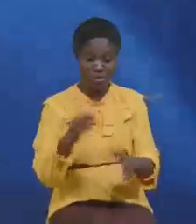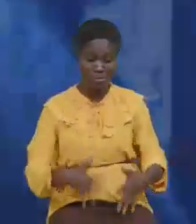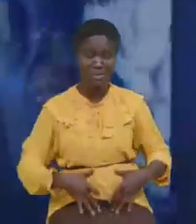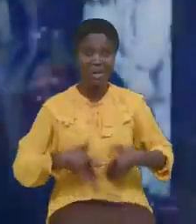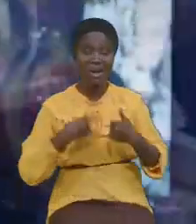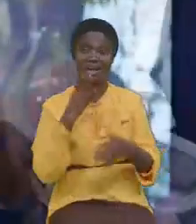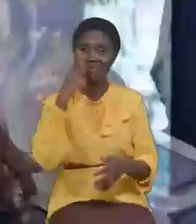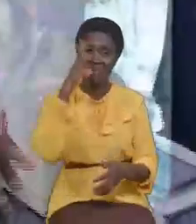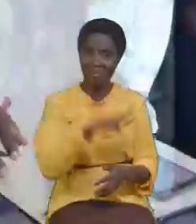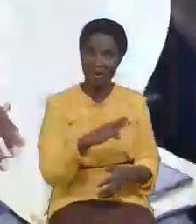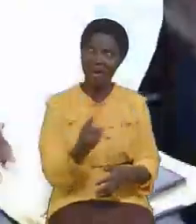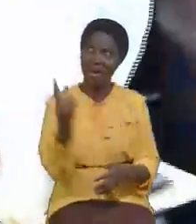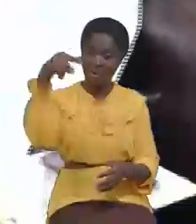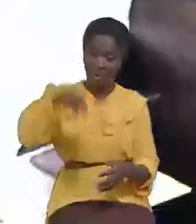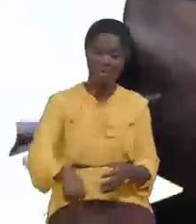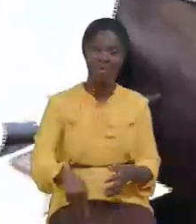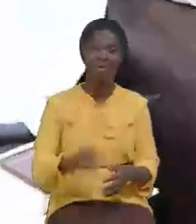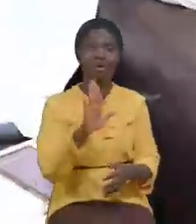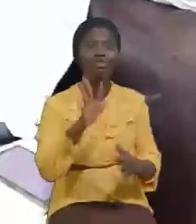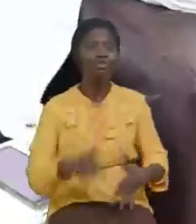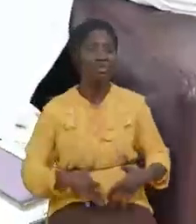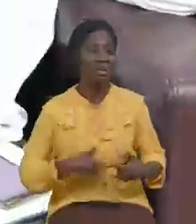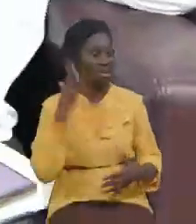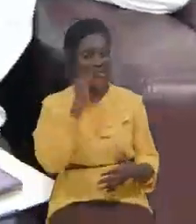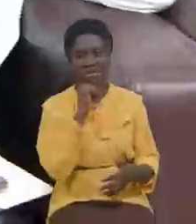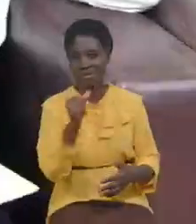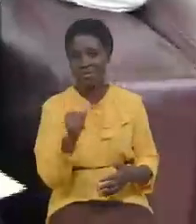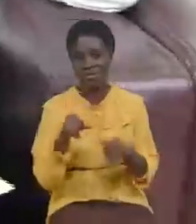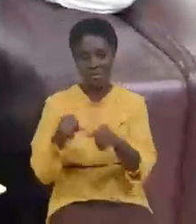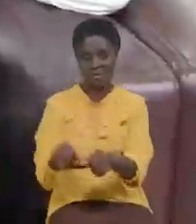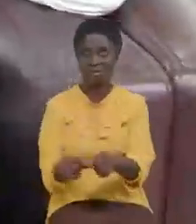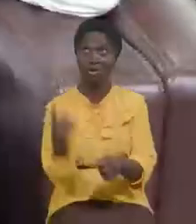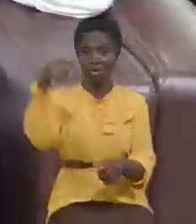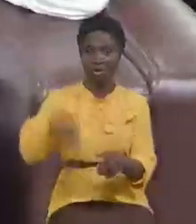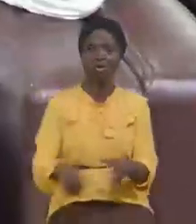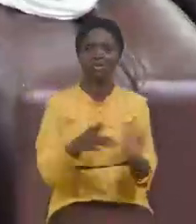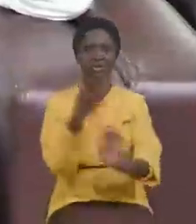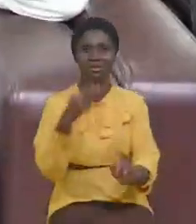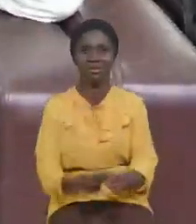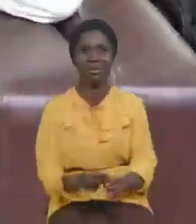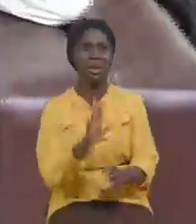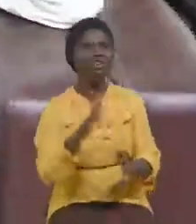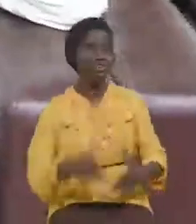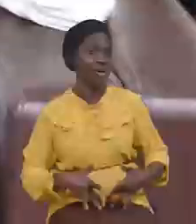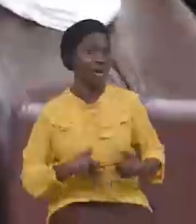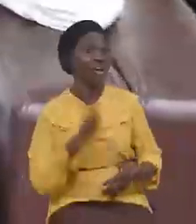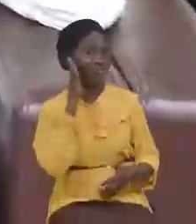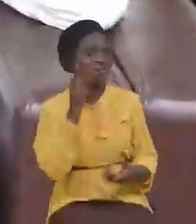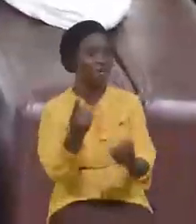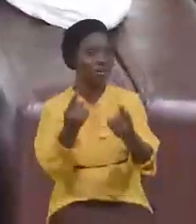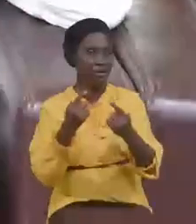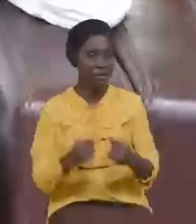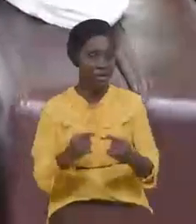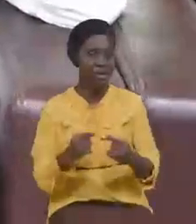upside down. Your life will not remain upside down. Your life will come